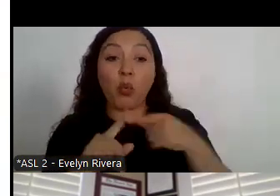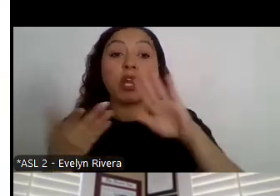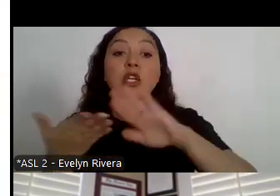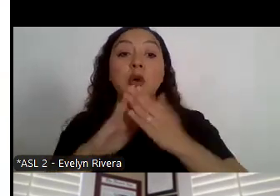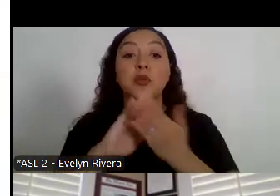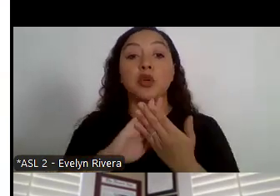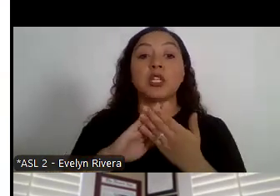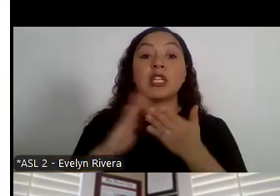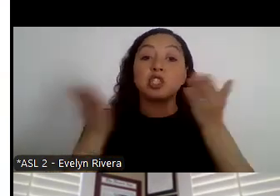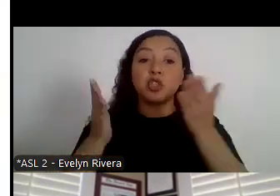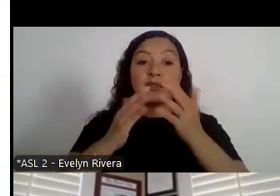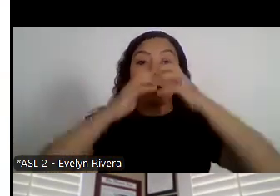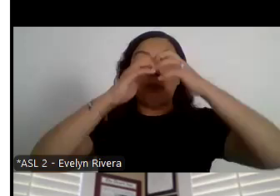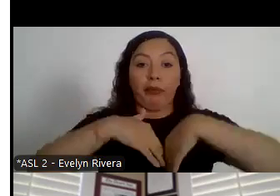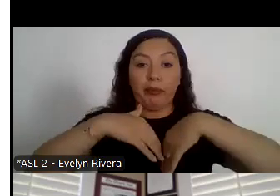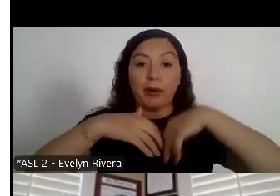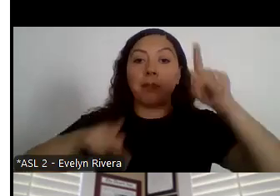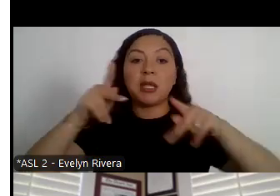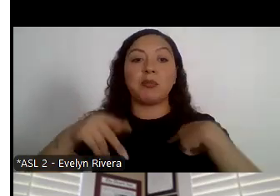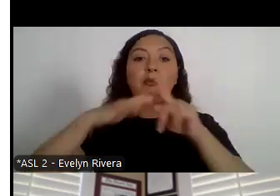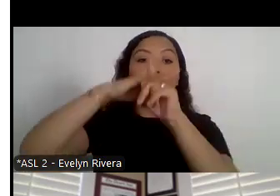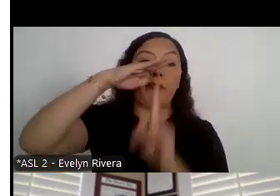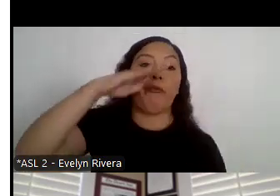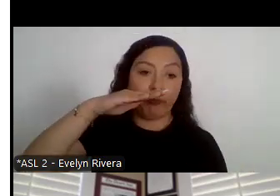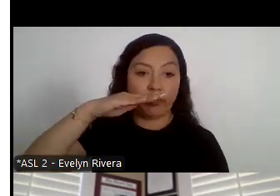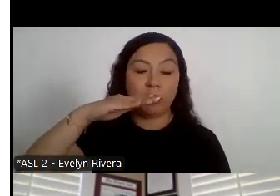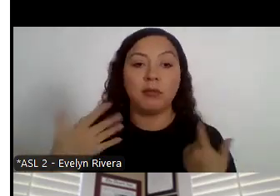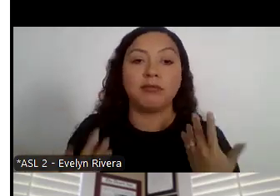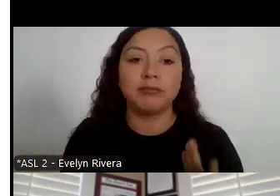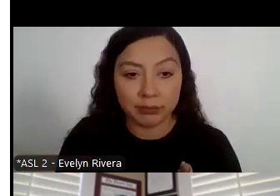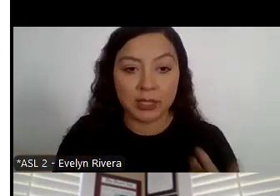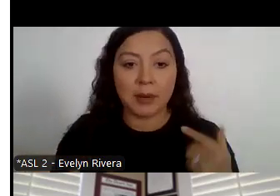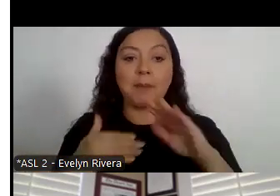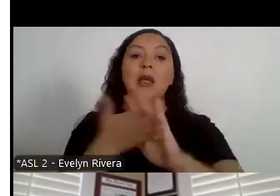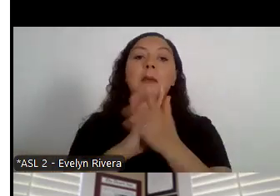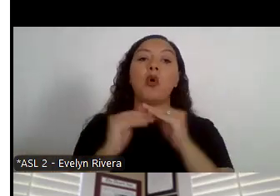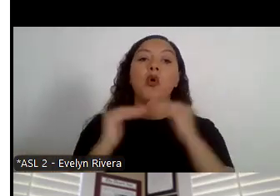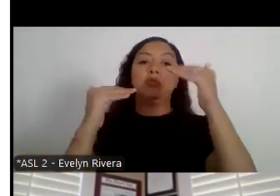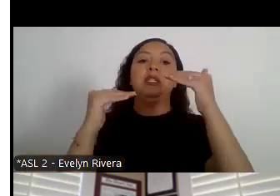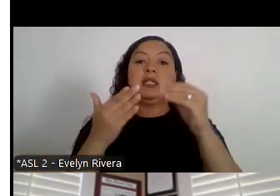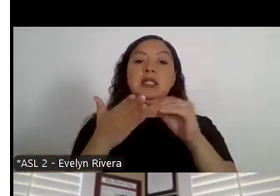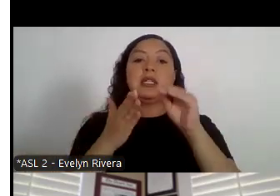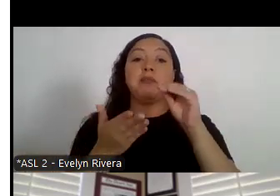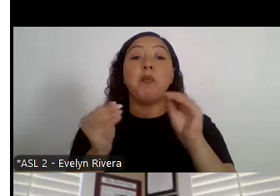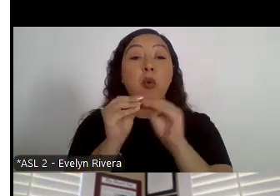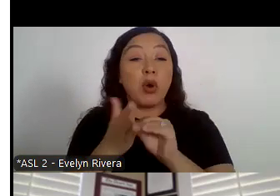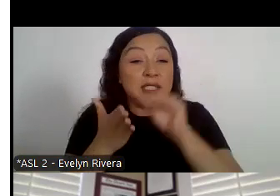through cracks. They fall into more restrictive, more expensive, less person-centered settings.